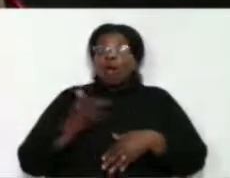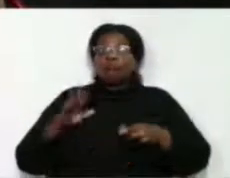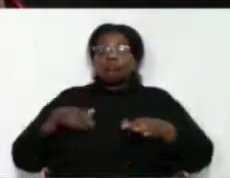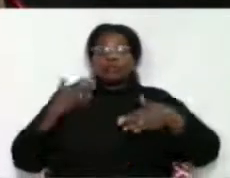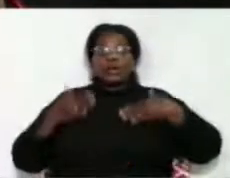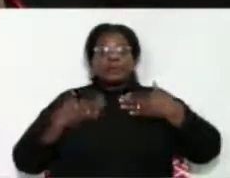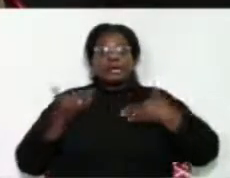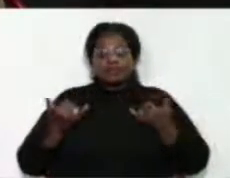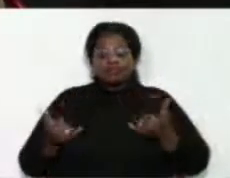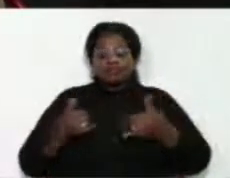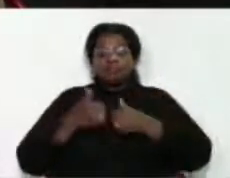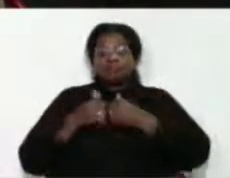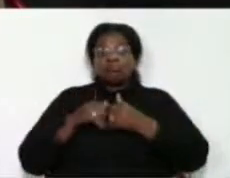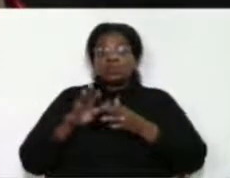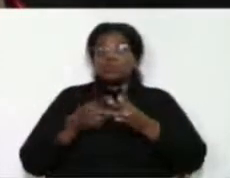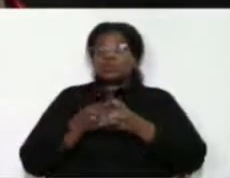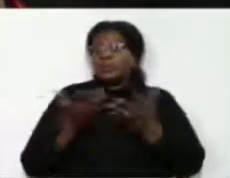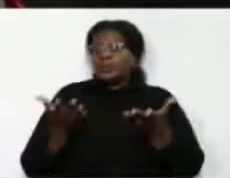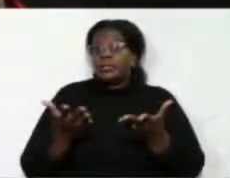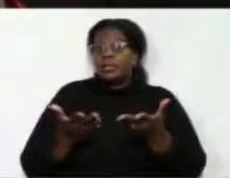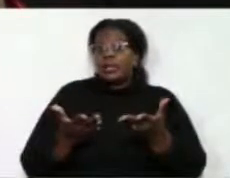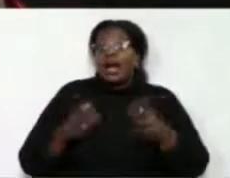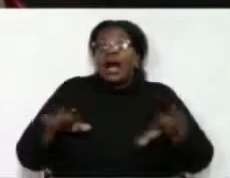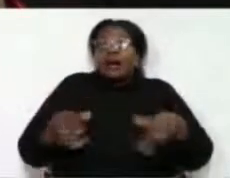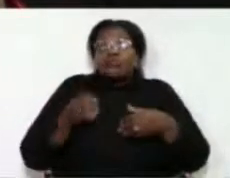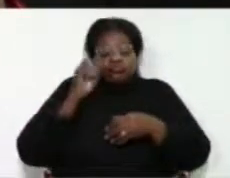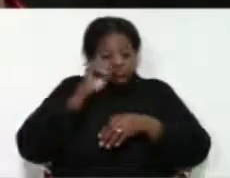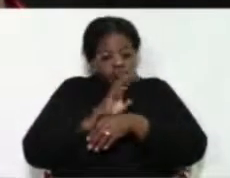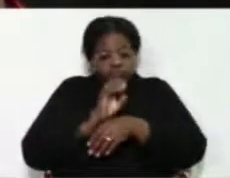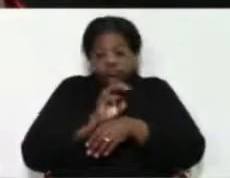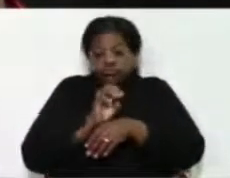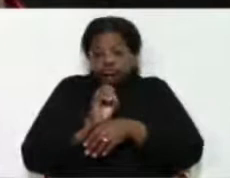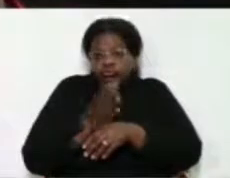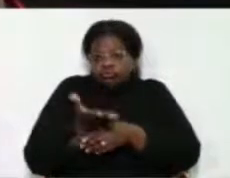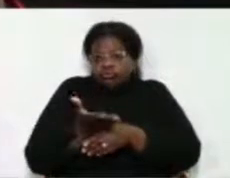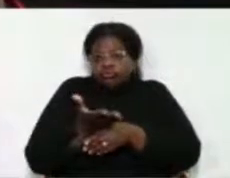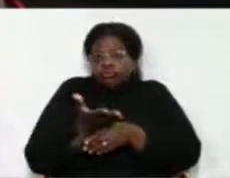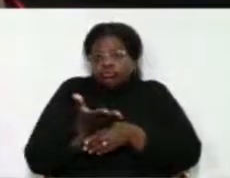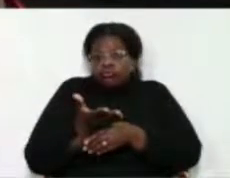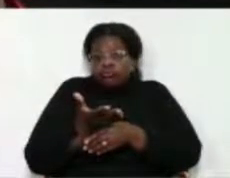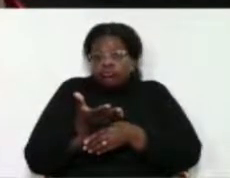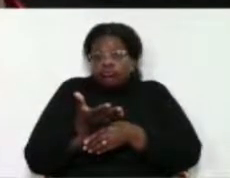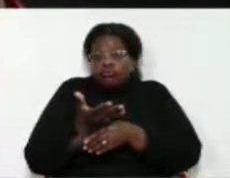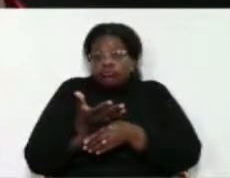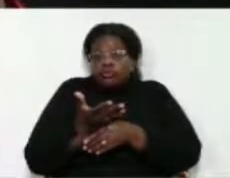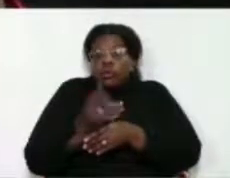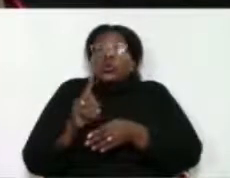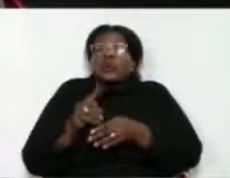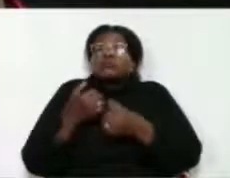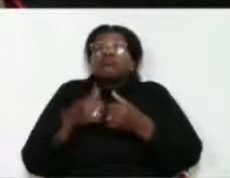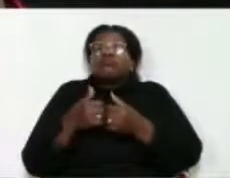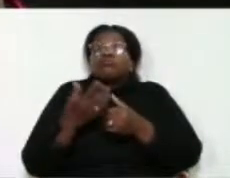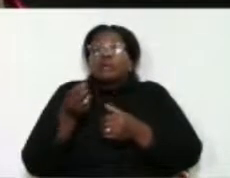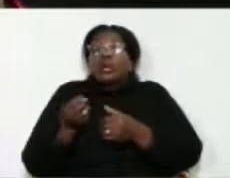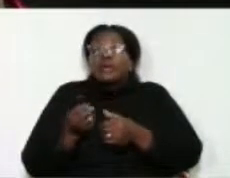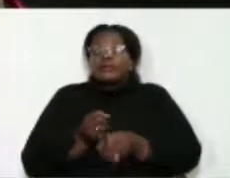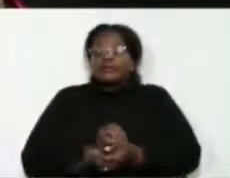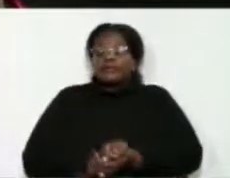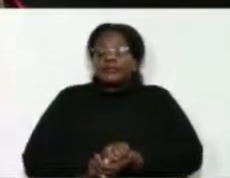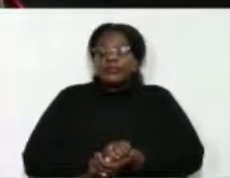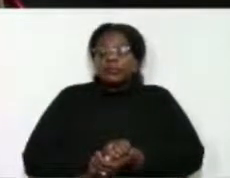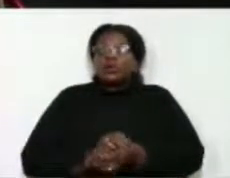are coming up. In your opinion, how do you advise that, we solve these issues, especially with